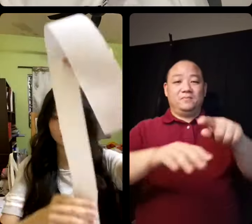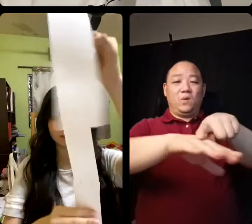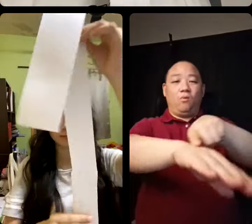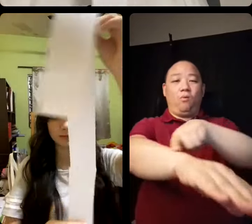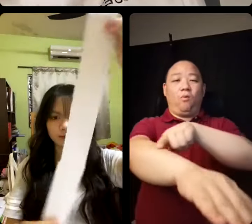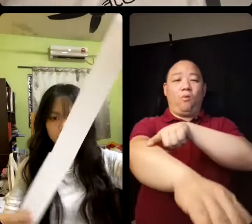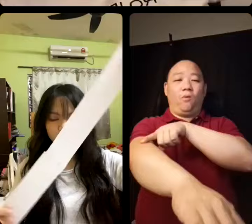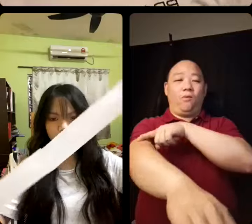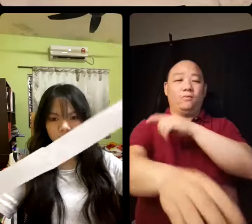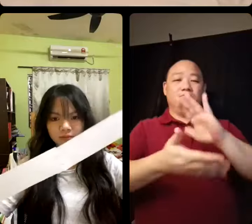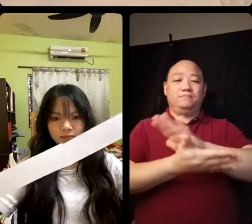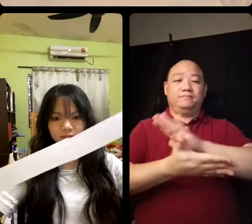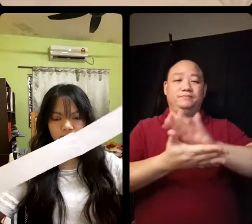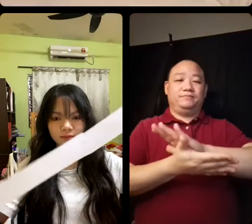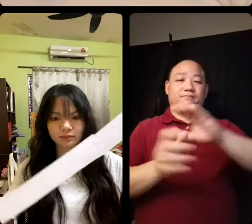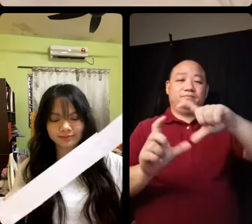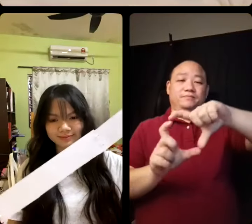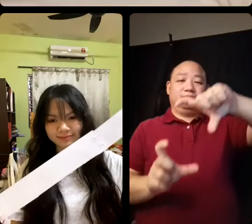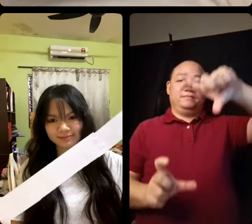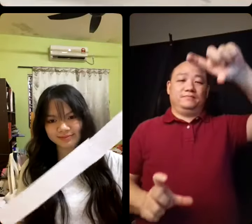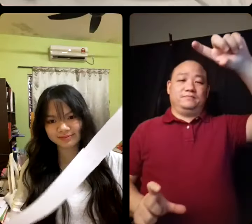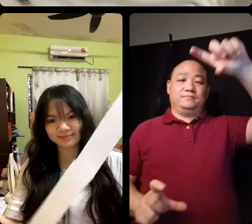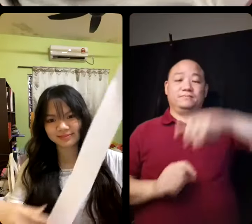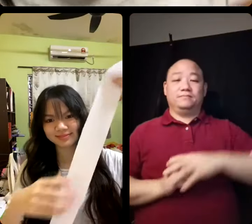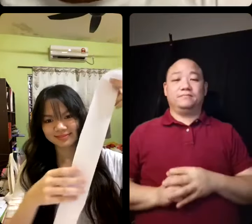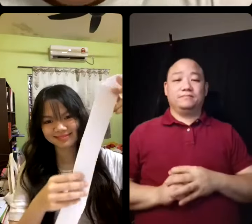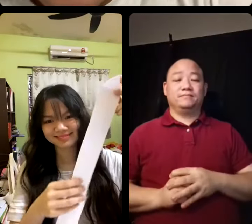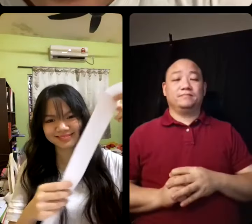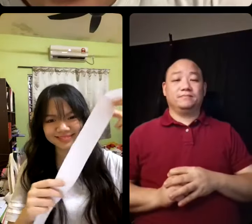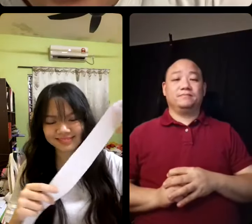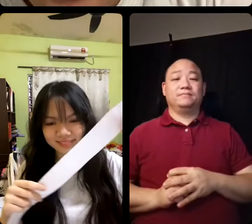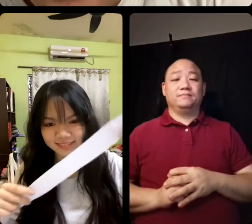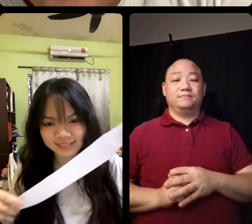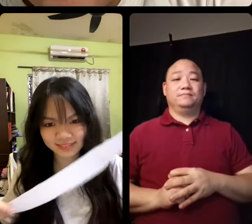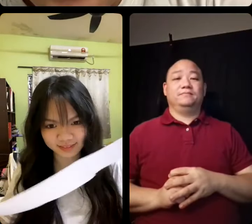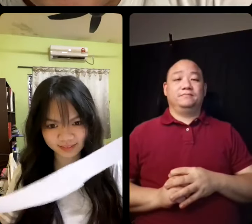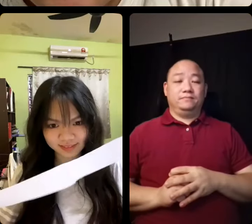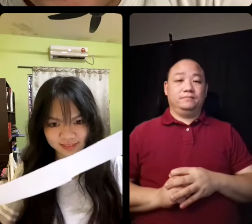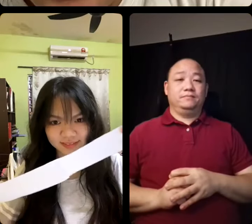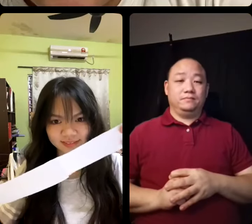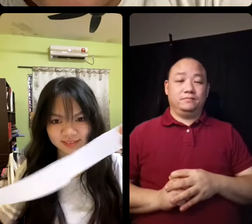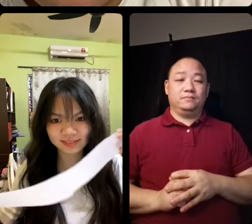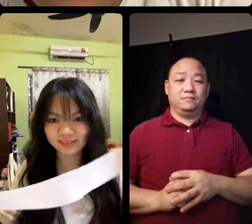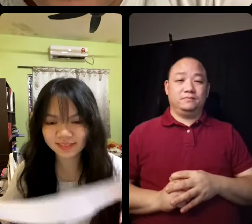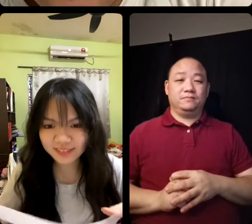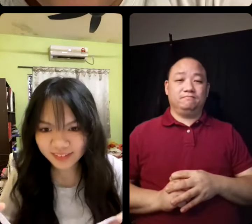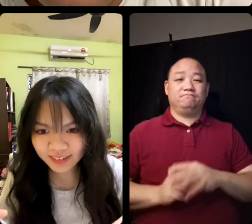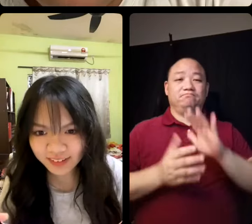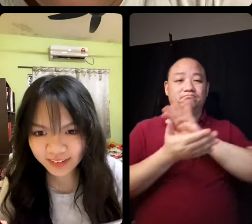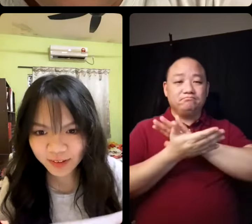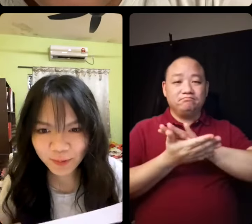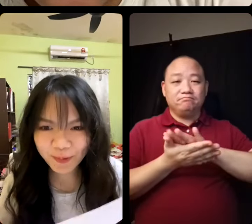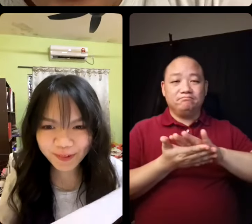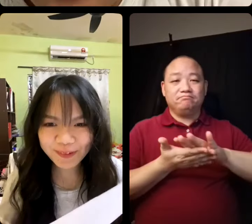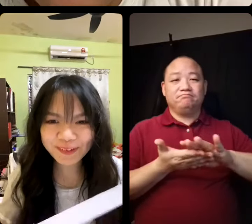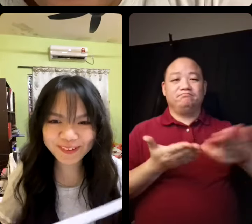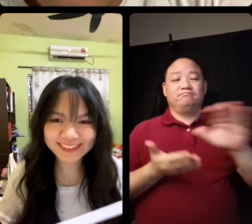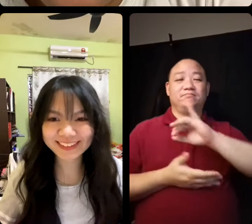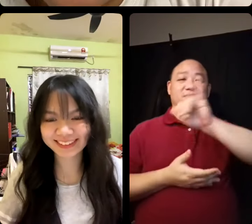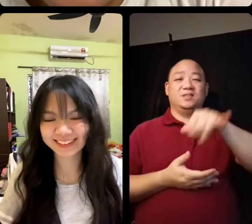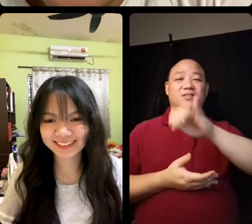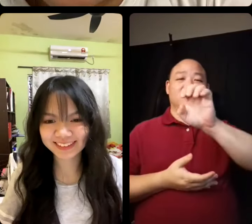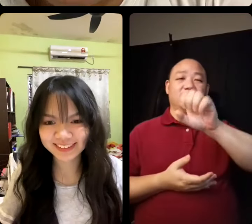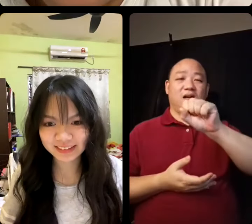Okay? Yeah. So if you guys can see, this is a very long paper stripes. Nice. I see Jess is ready with the paper stripe